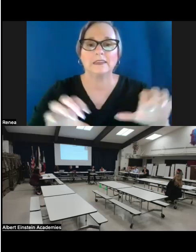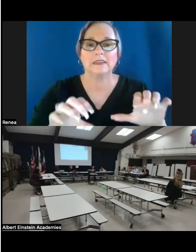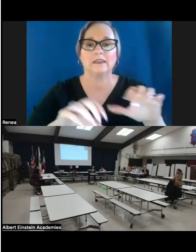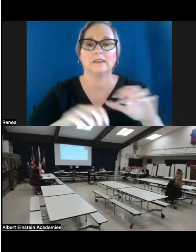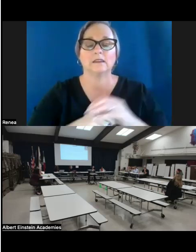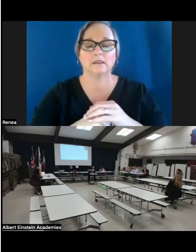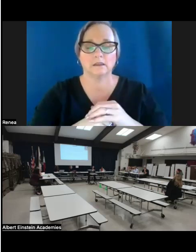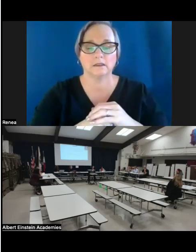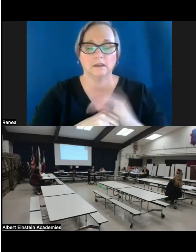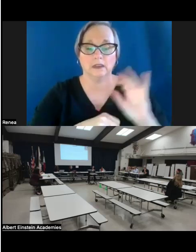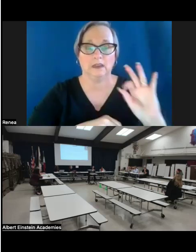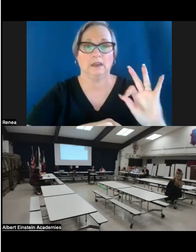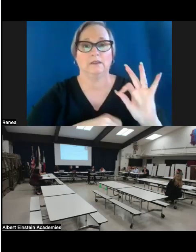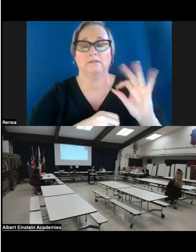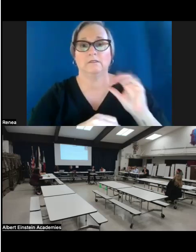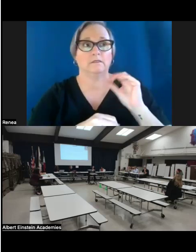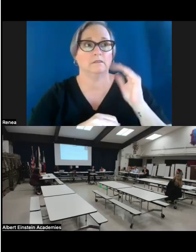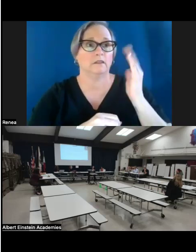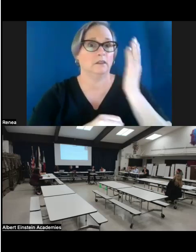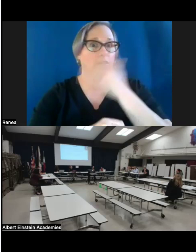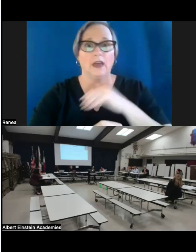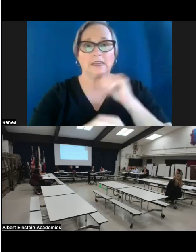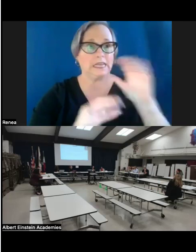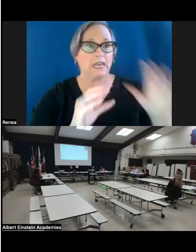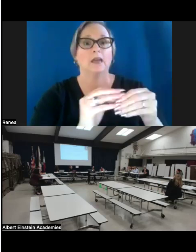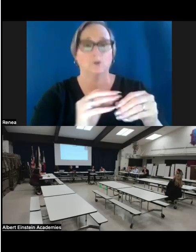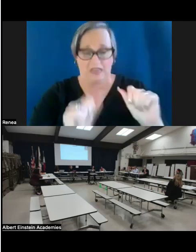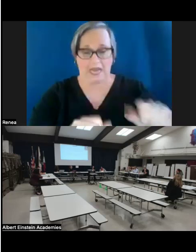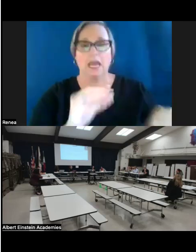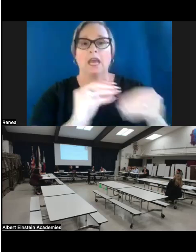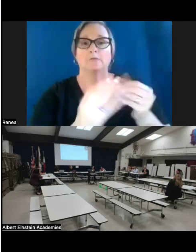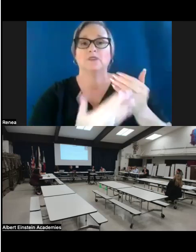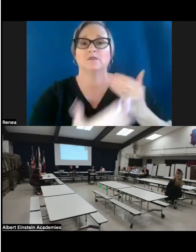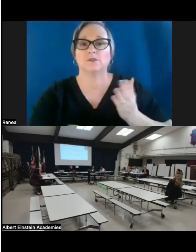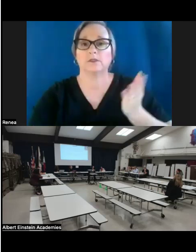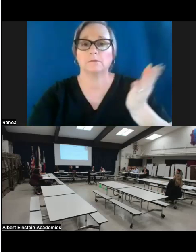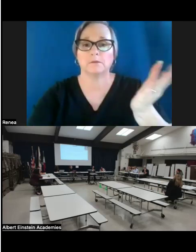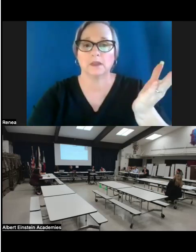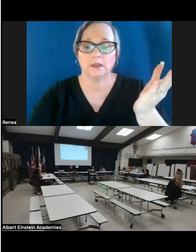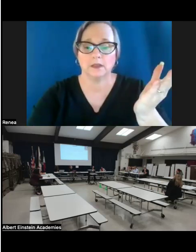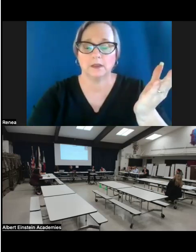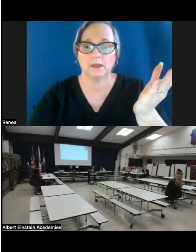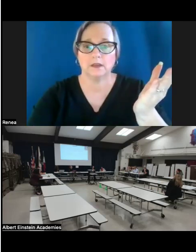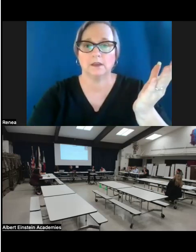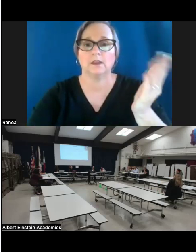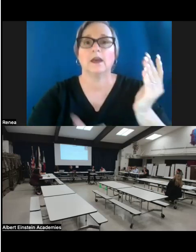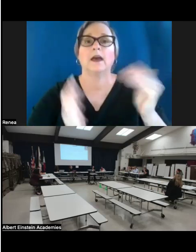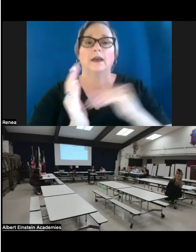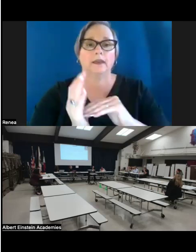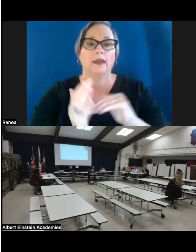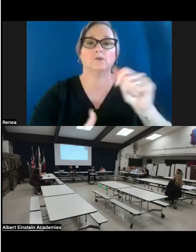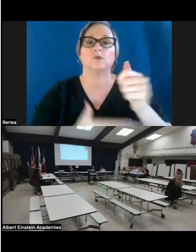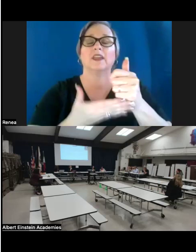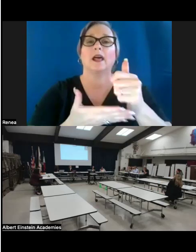didn't put on there, we can add it before we submit it. Again, it can help populate the box. There's a couple boxes about